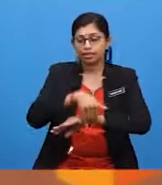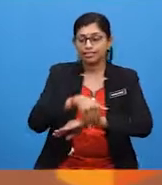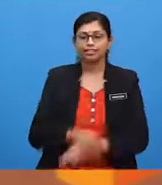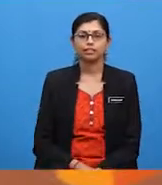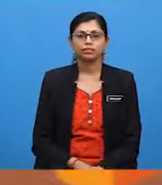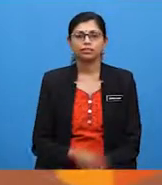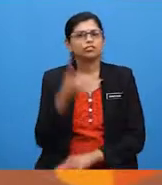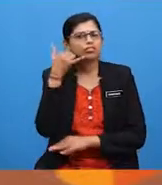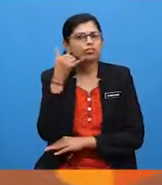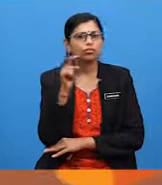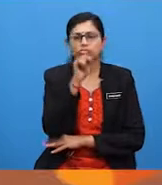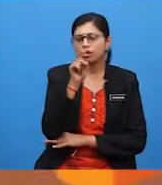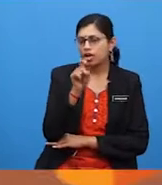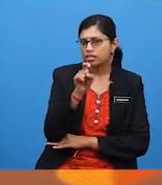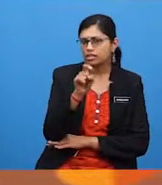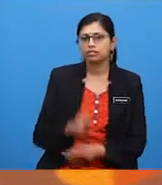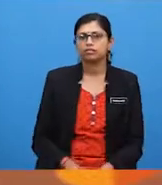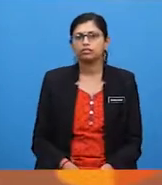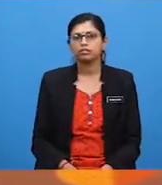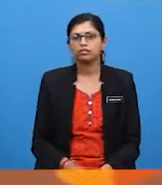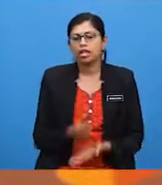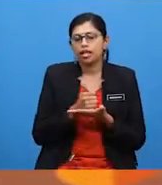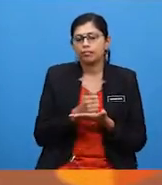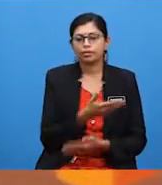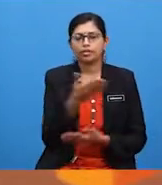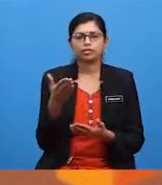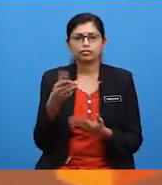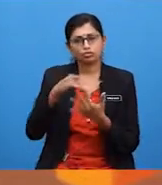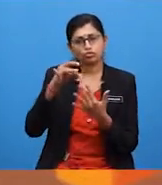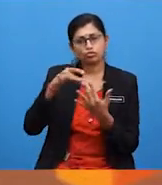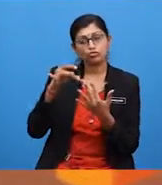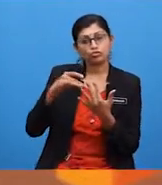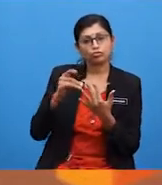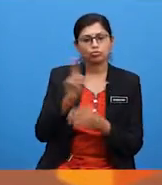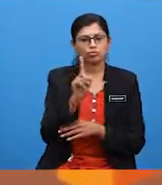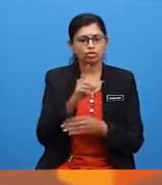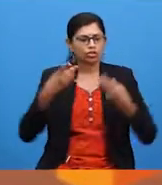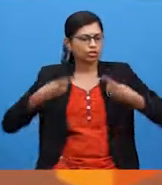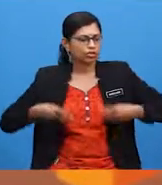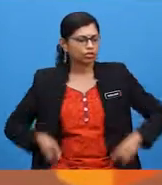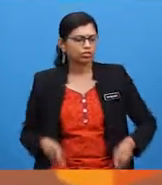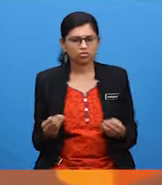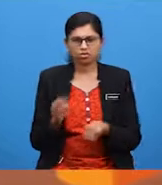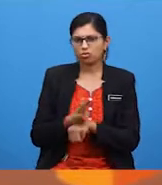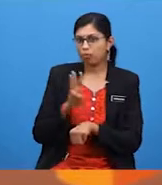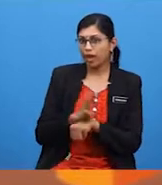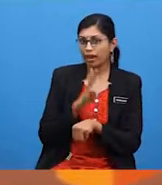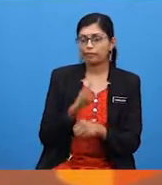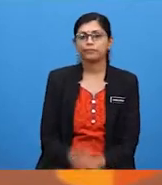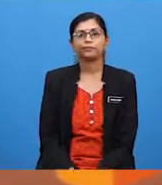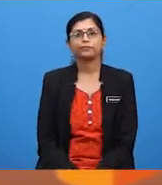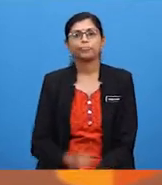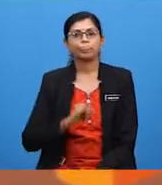she called to ask me to help her choose which dress she should wear.